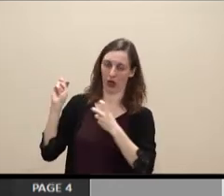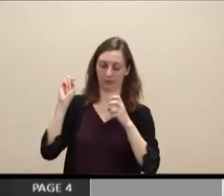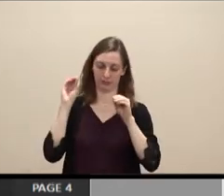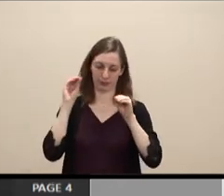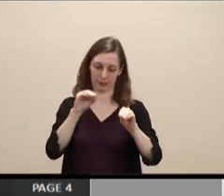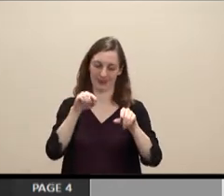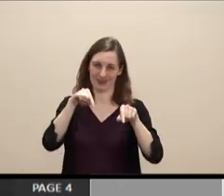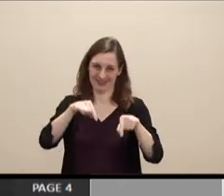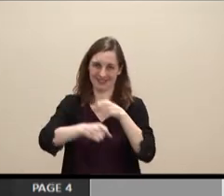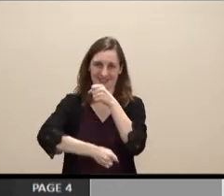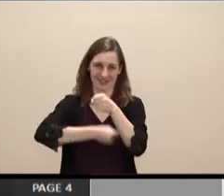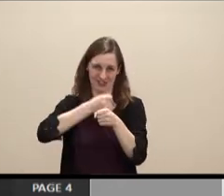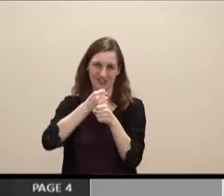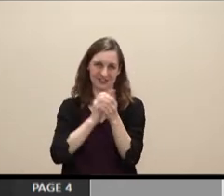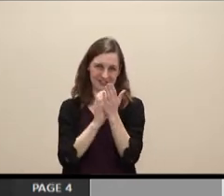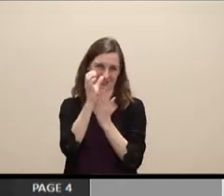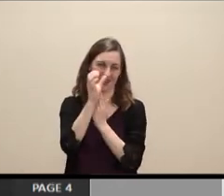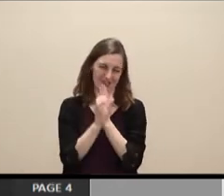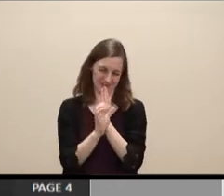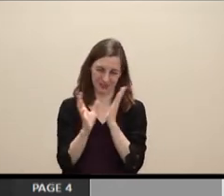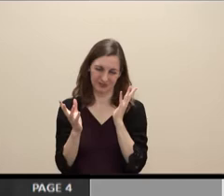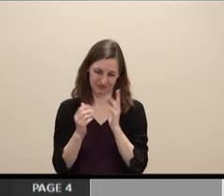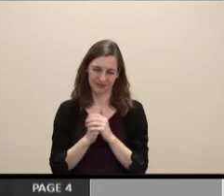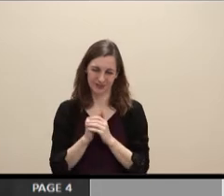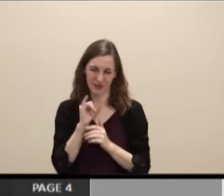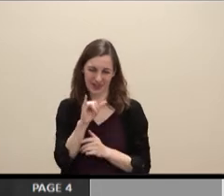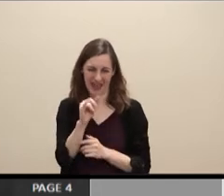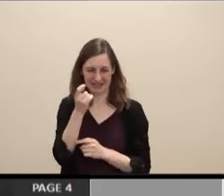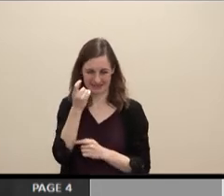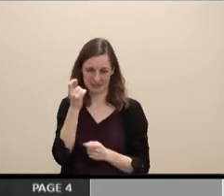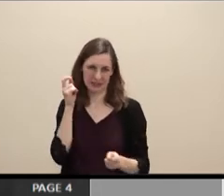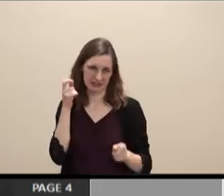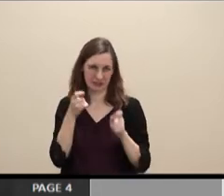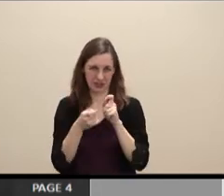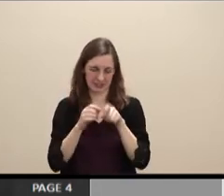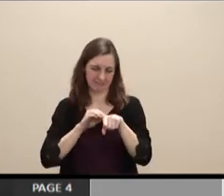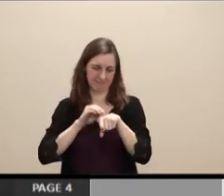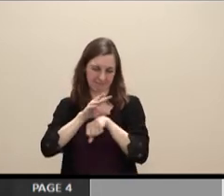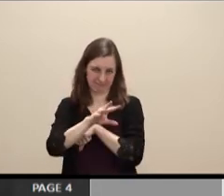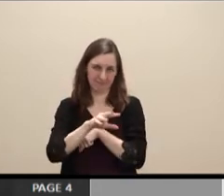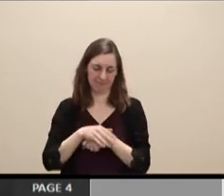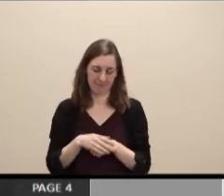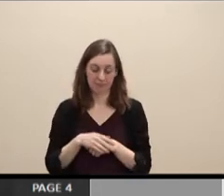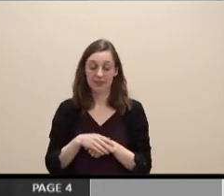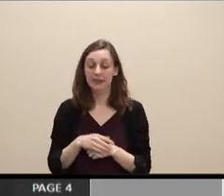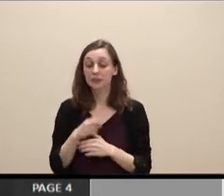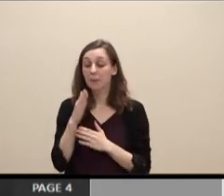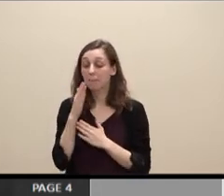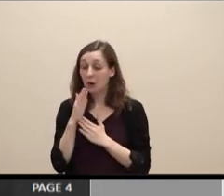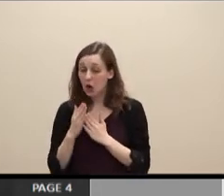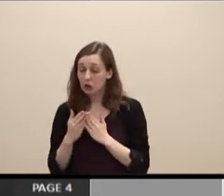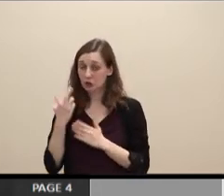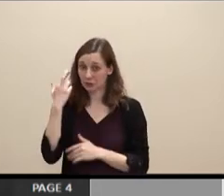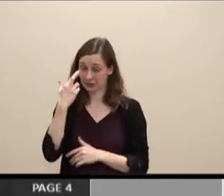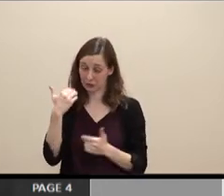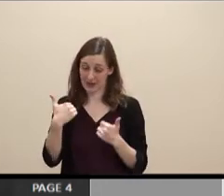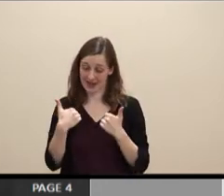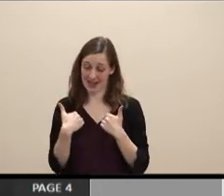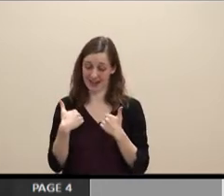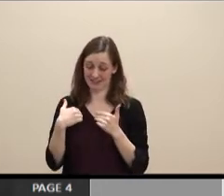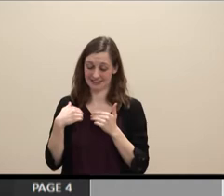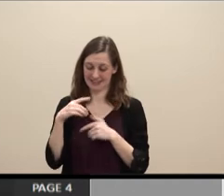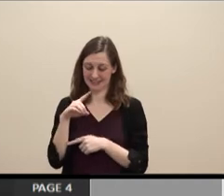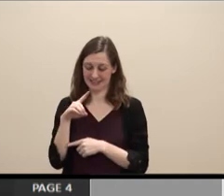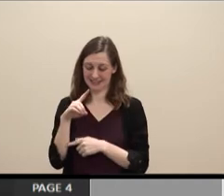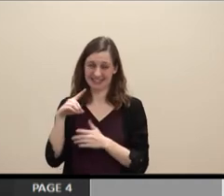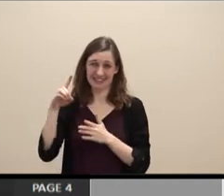under expenditures in last year. And that's partially why we have a deficit budget in the current year, and we show